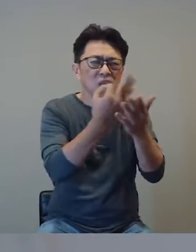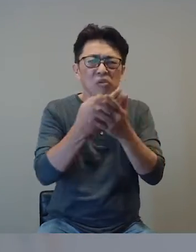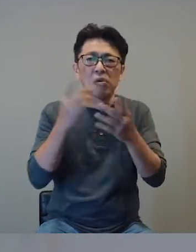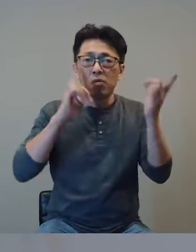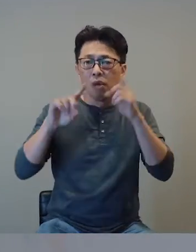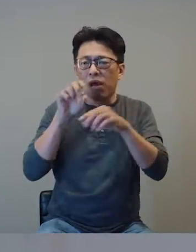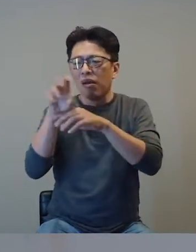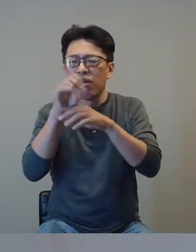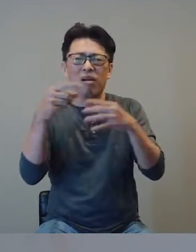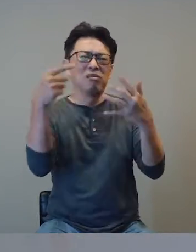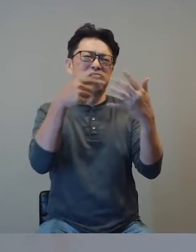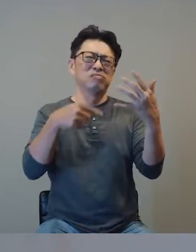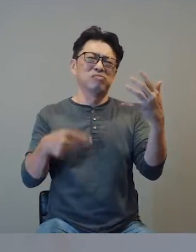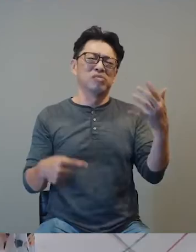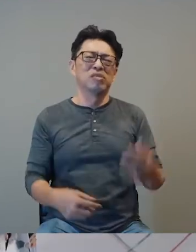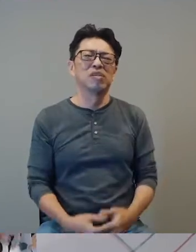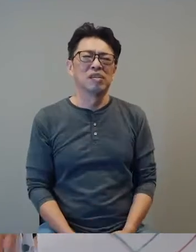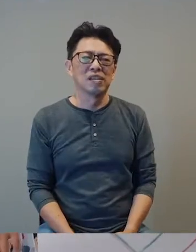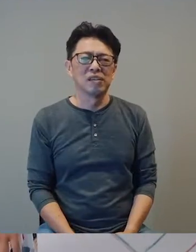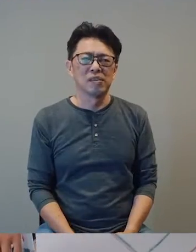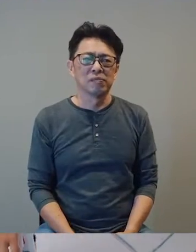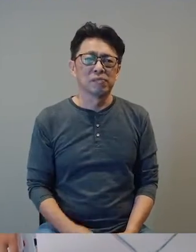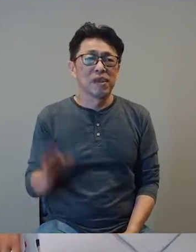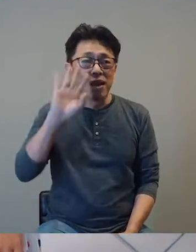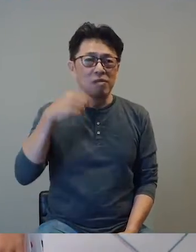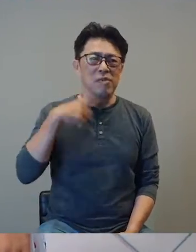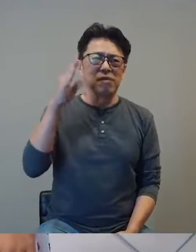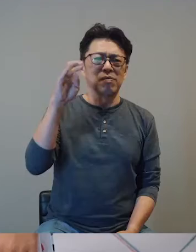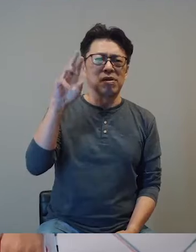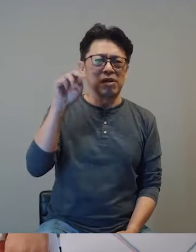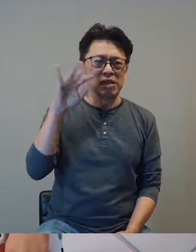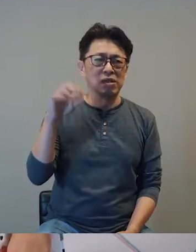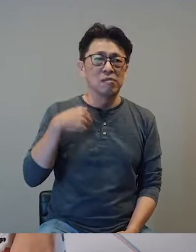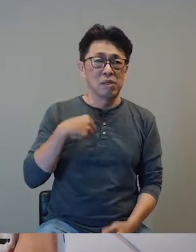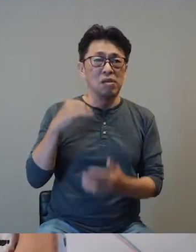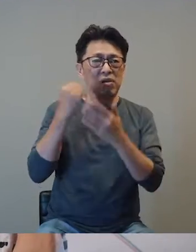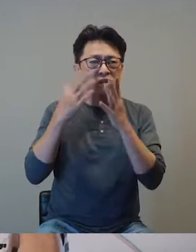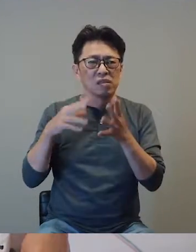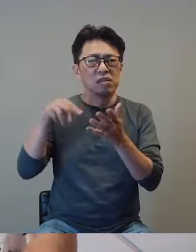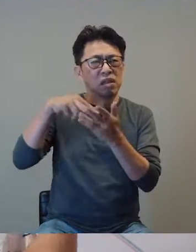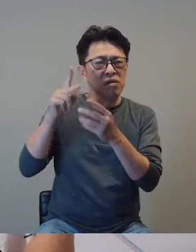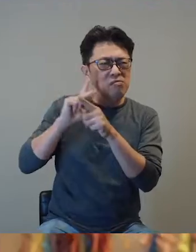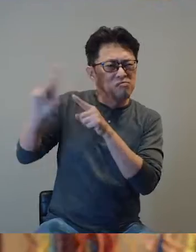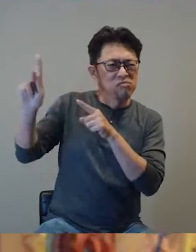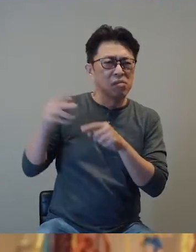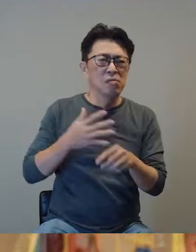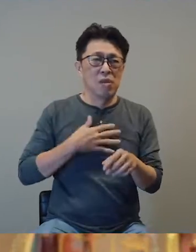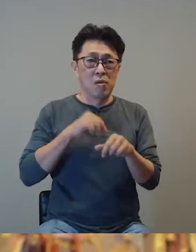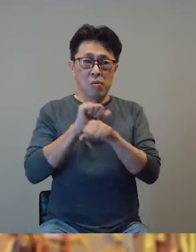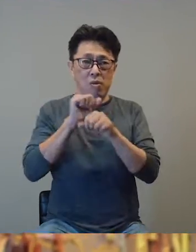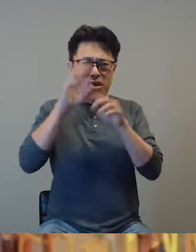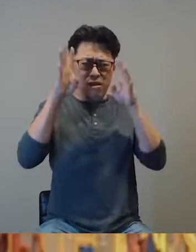facilitator, dramaturg, a lot of random things. Hi, I'm Bernice. I'm an artist and a dance practitioner,